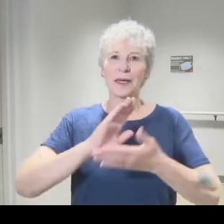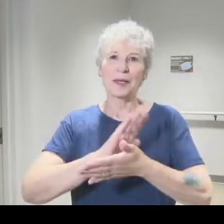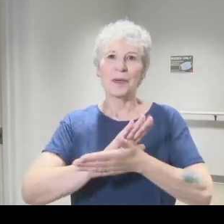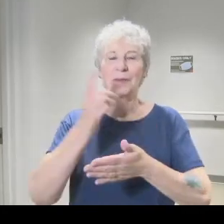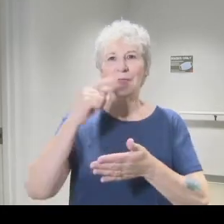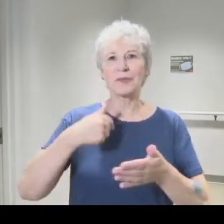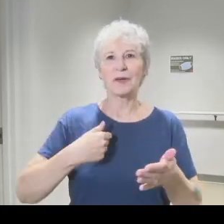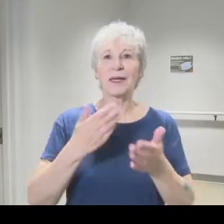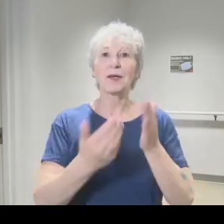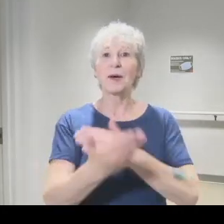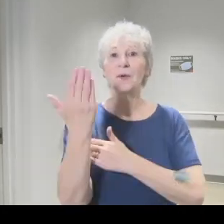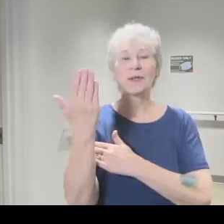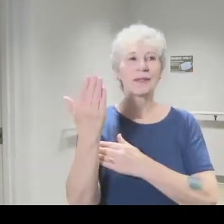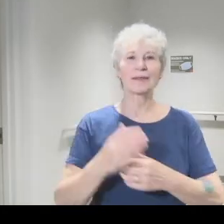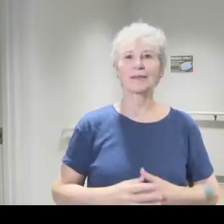Good morning.